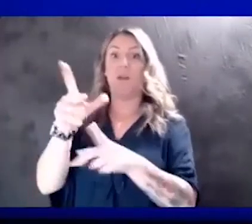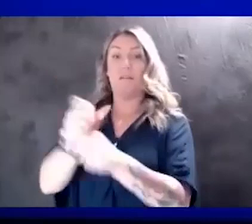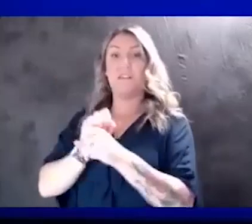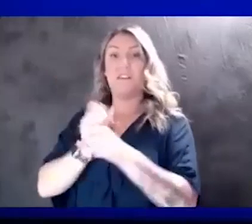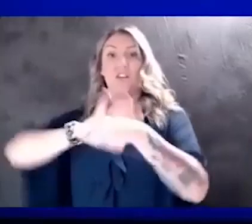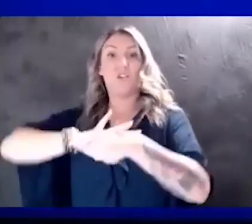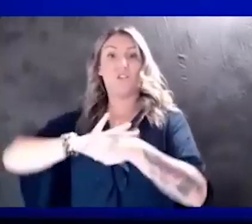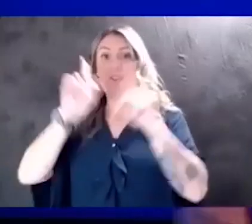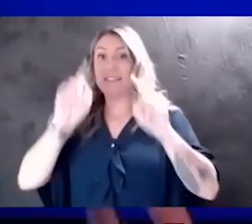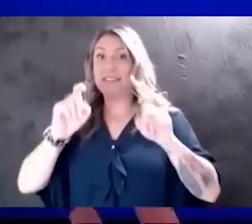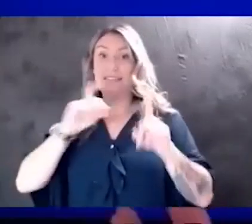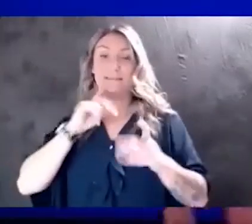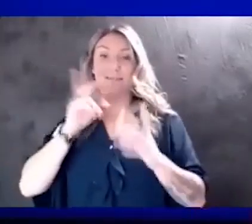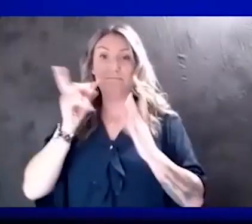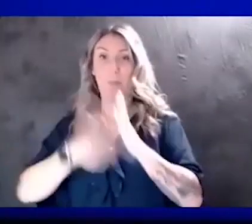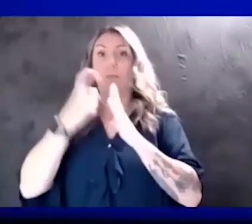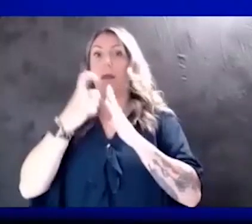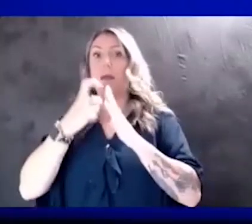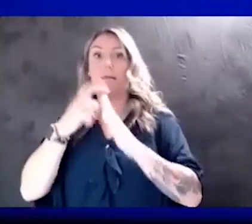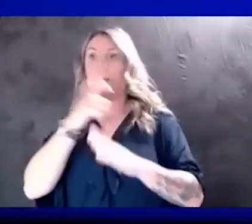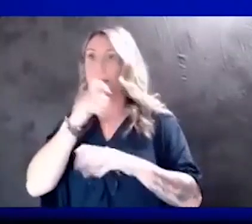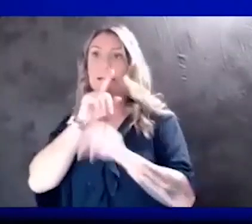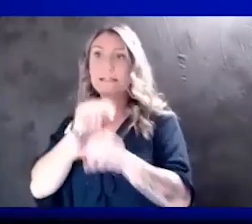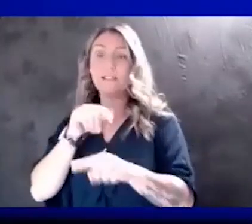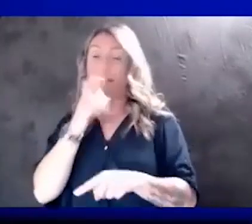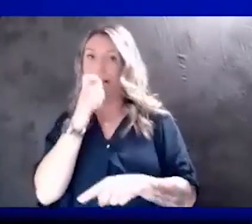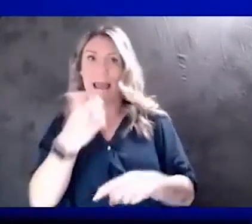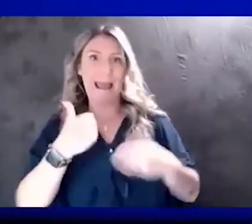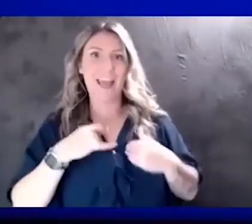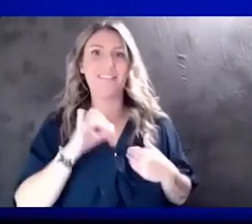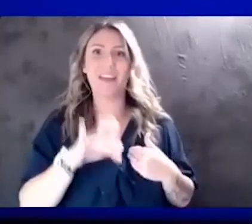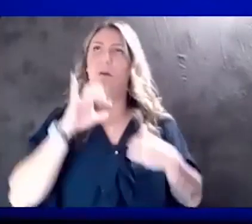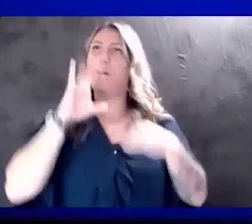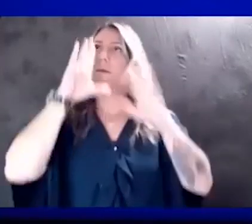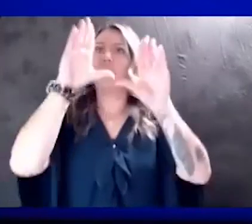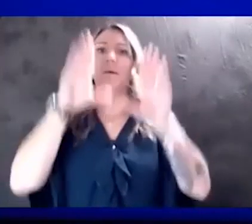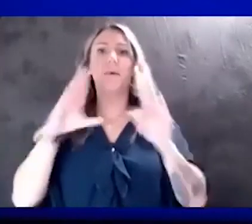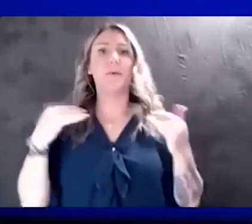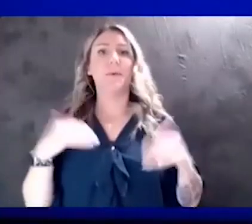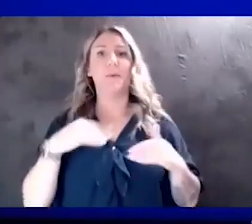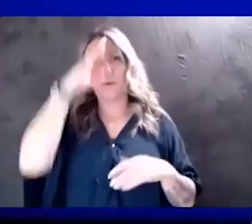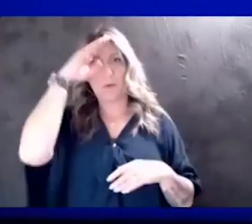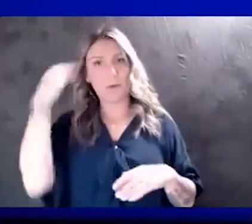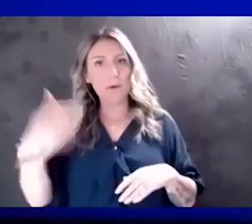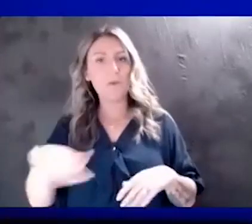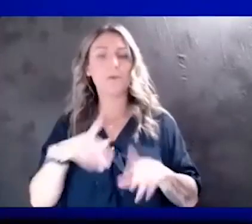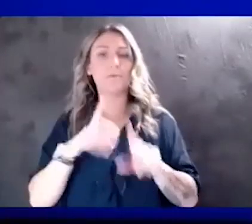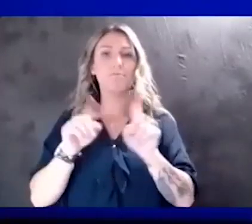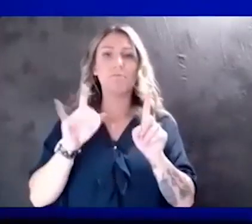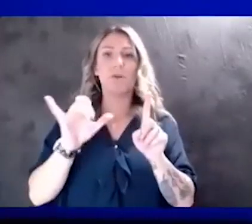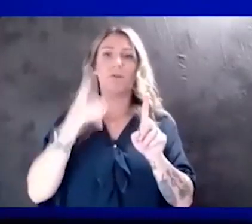was the answer. Now that's not what he has, and that's great. But I think for me as a